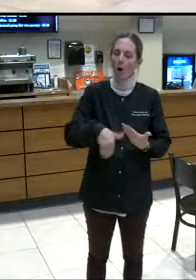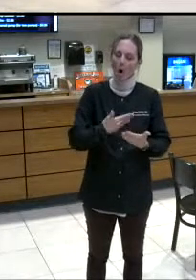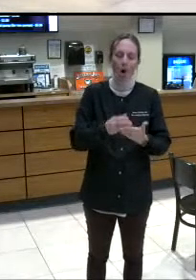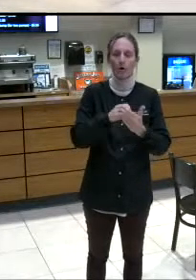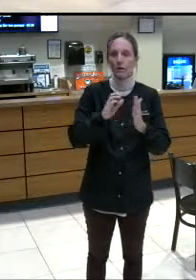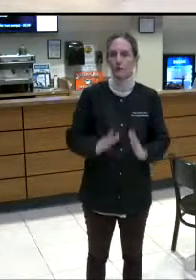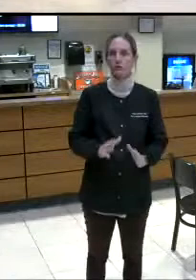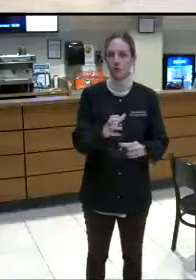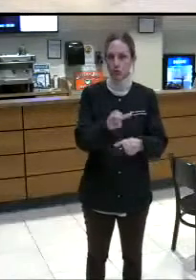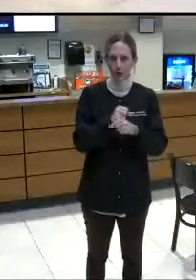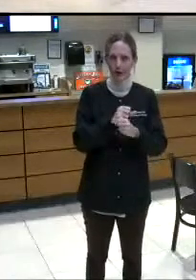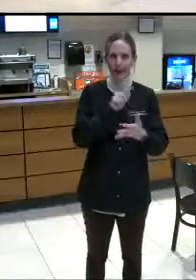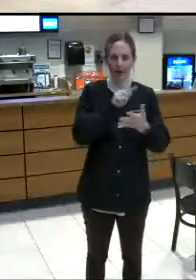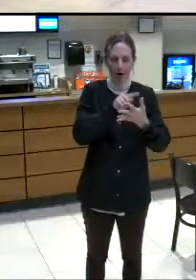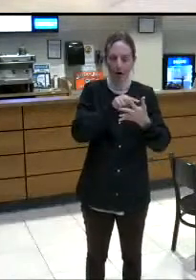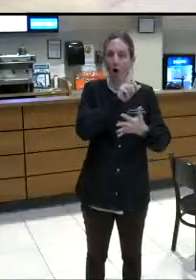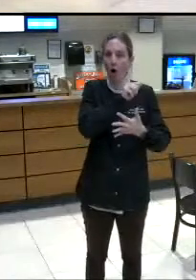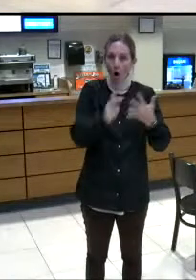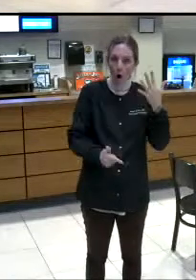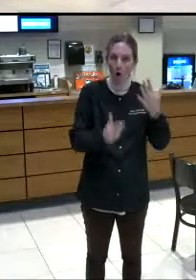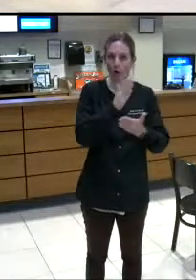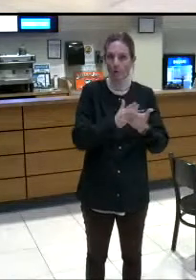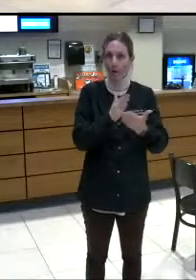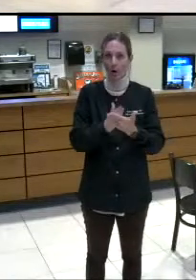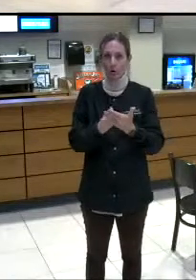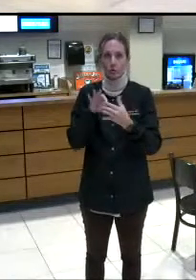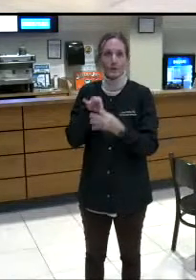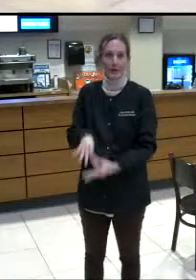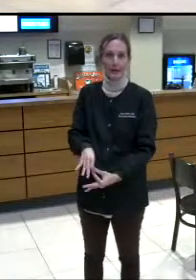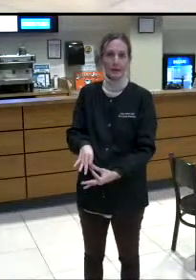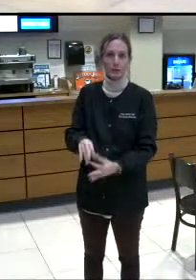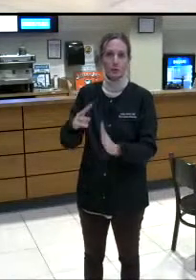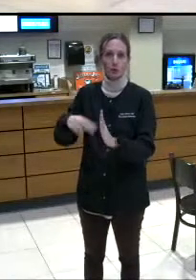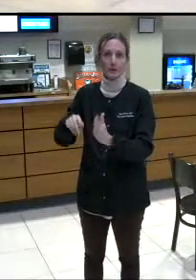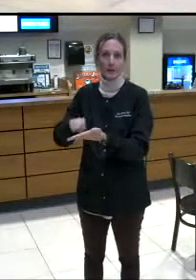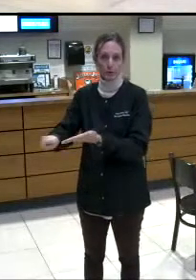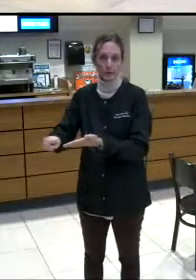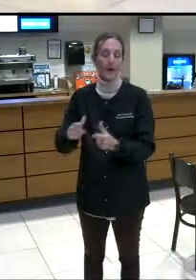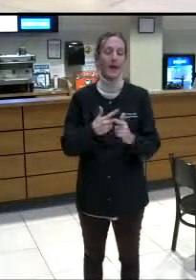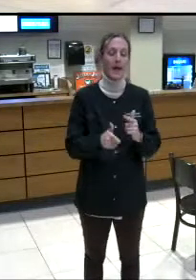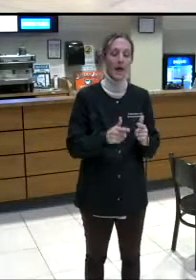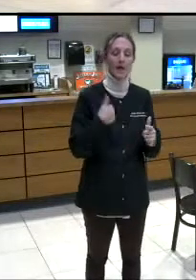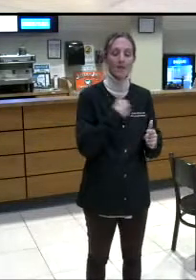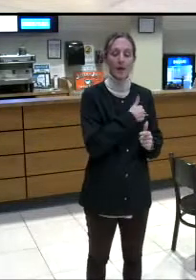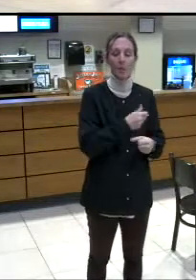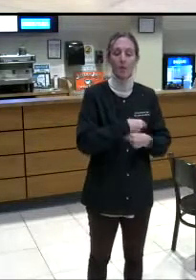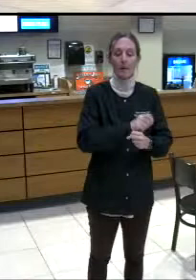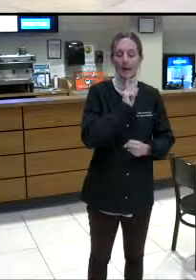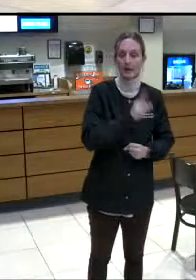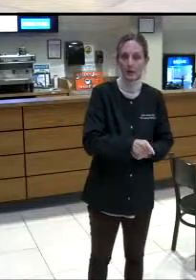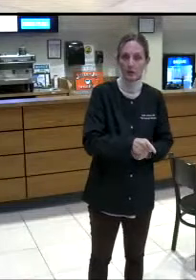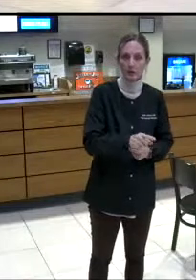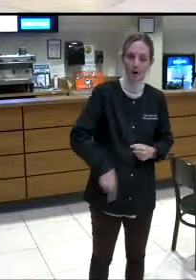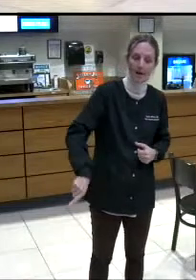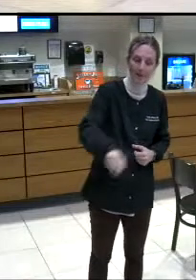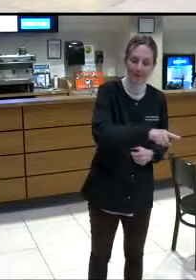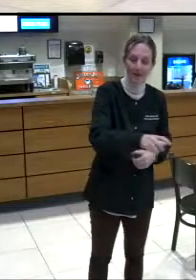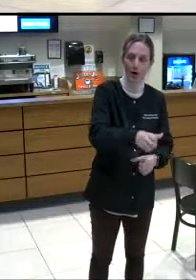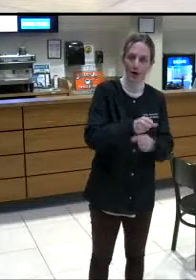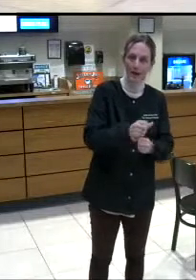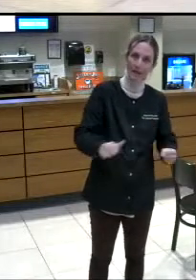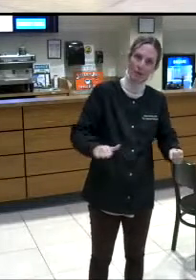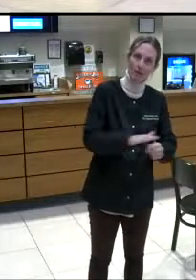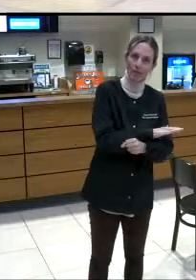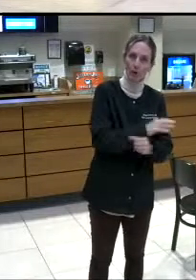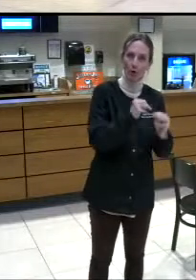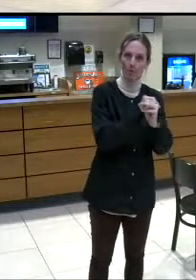literacy. And then we want to make sure that we are ensuring that our students are receiving their full mathematics block.